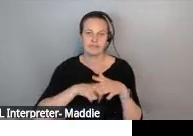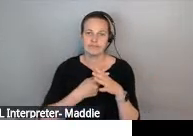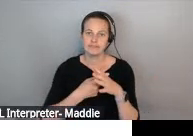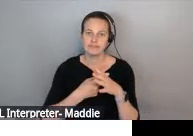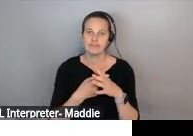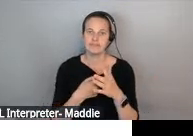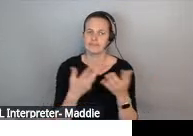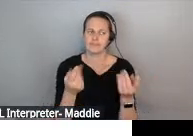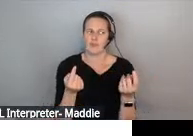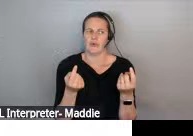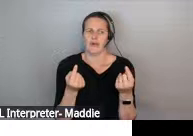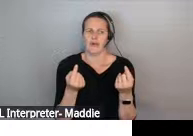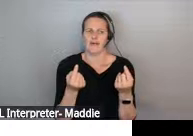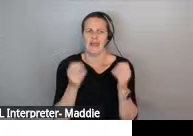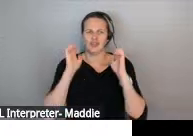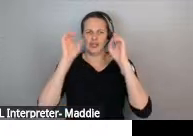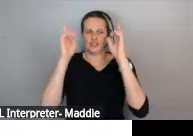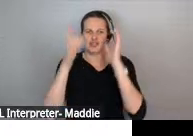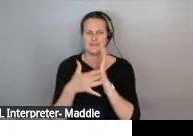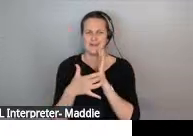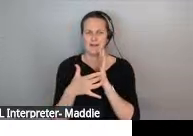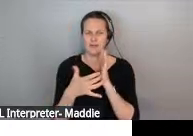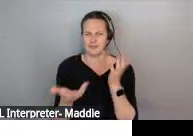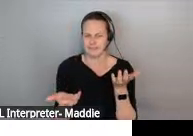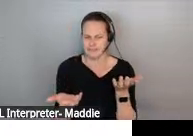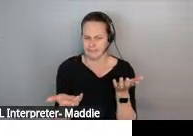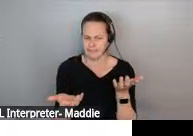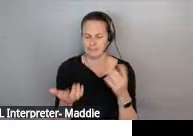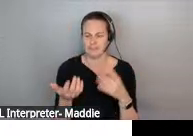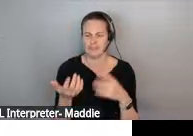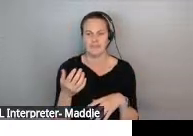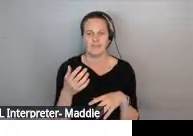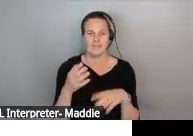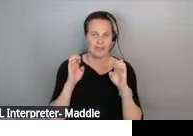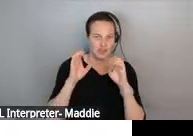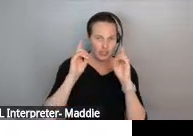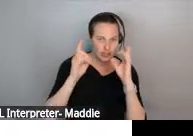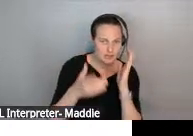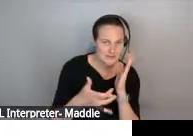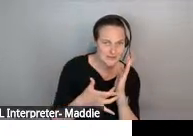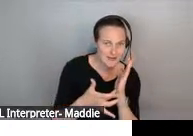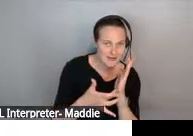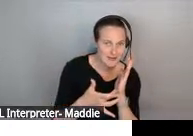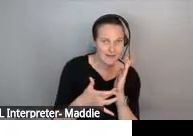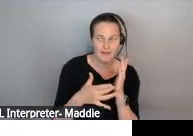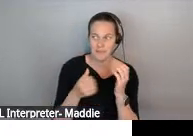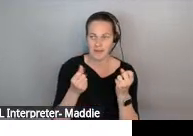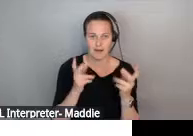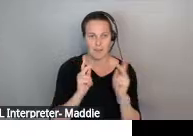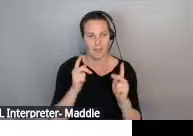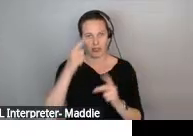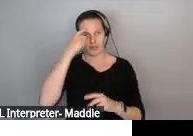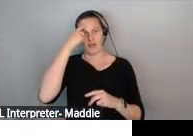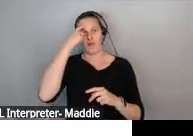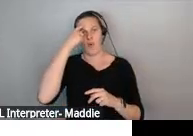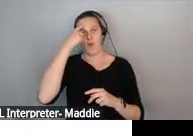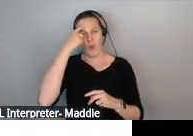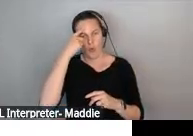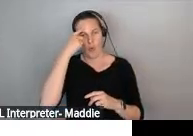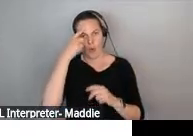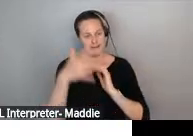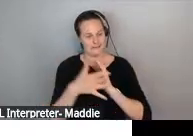technology. When we think of ed tech, when a lot of times people want to think about assistive technology as